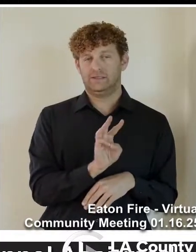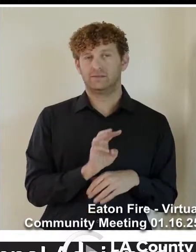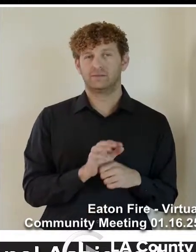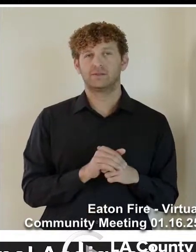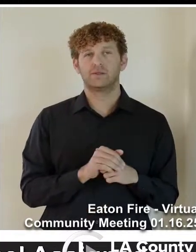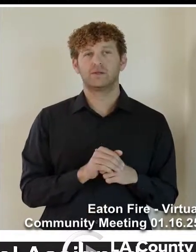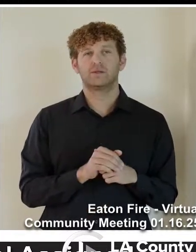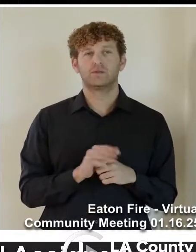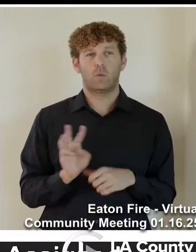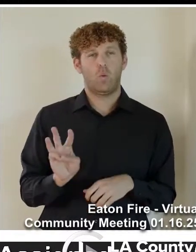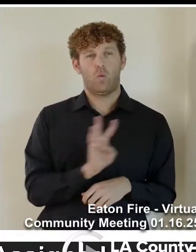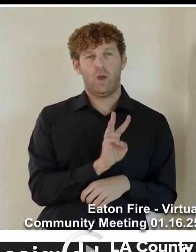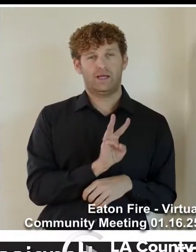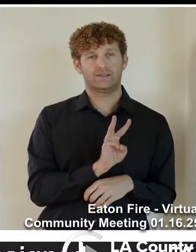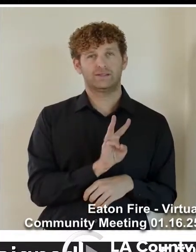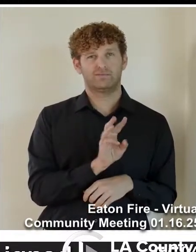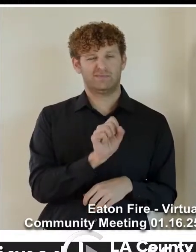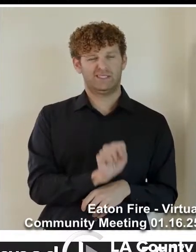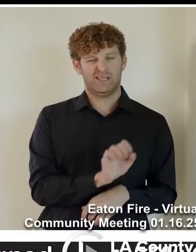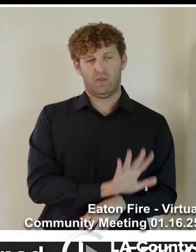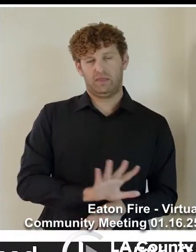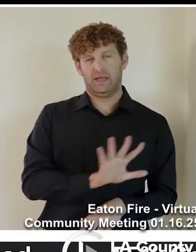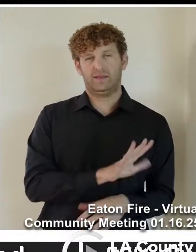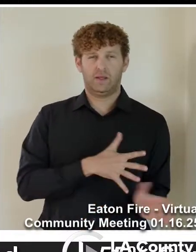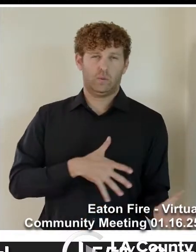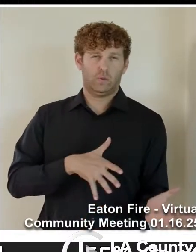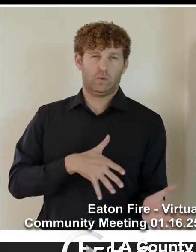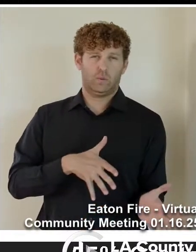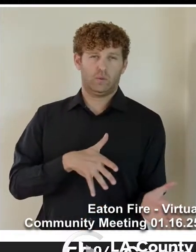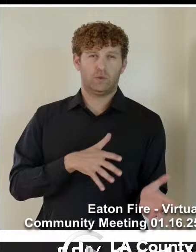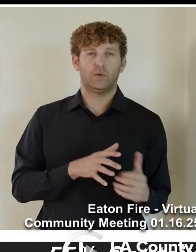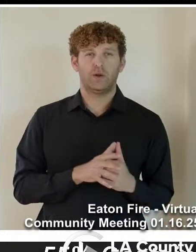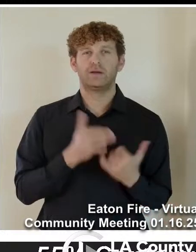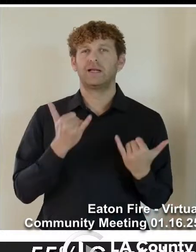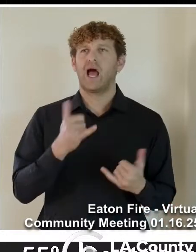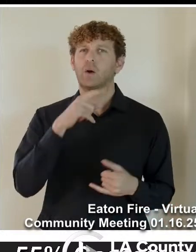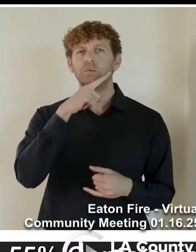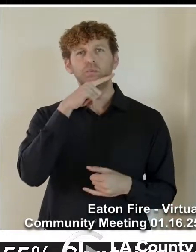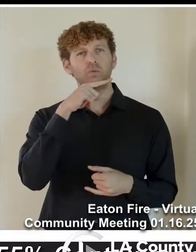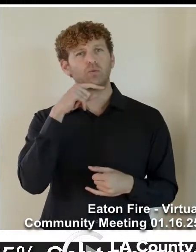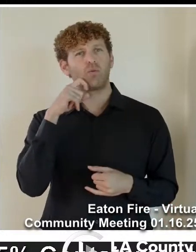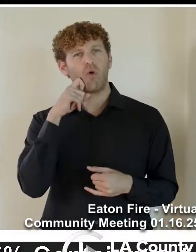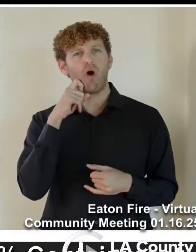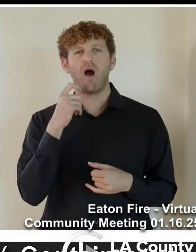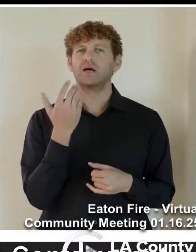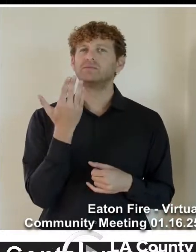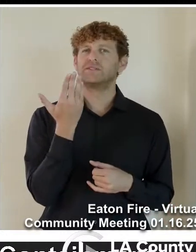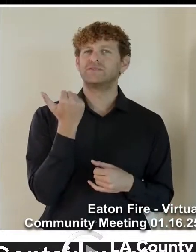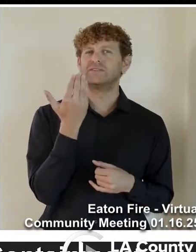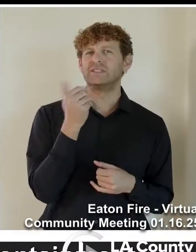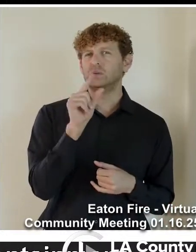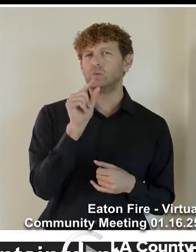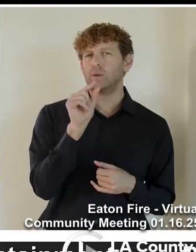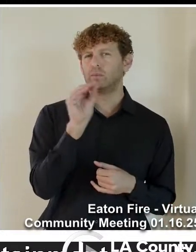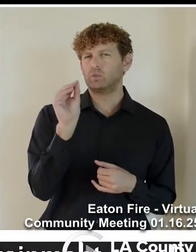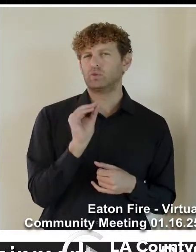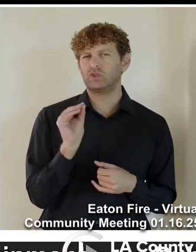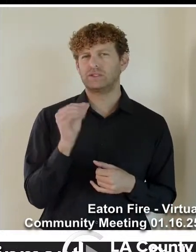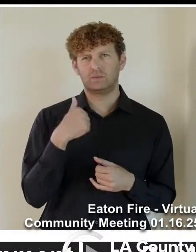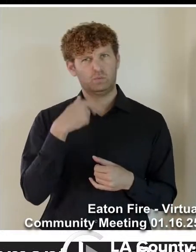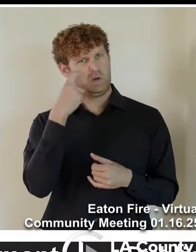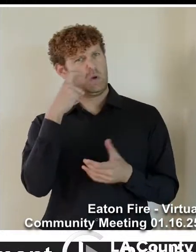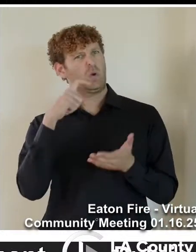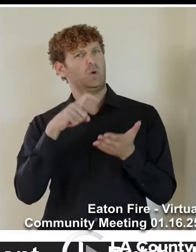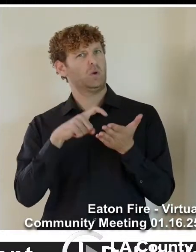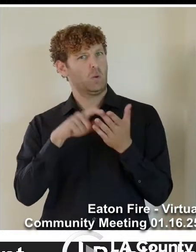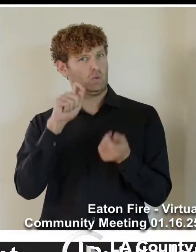the south. We've stayed pretty dry throughout the day today. About 15-20% RH is what we've been seeing, but that's changing pretty quick